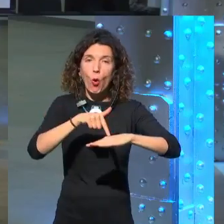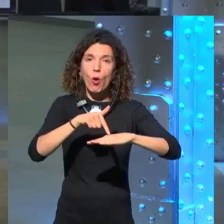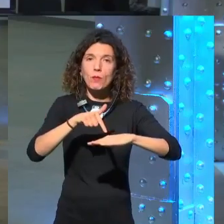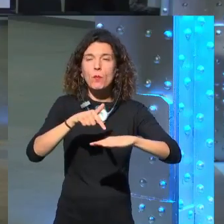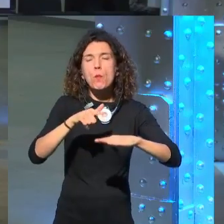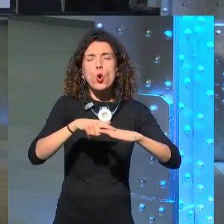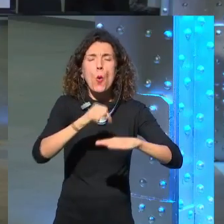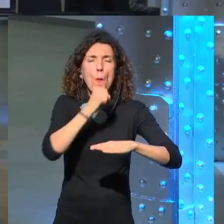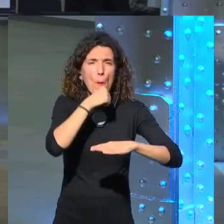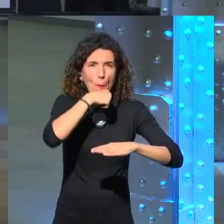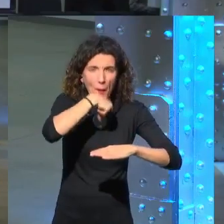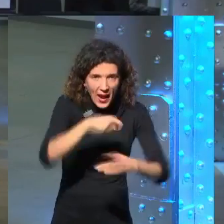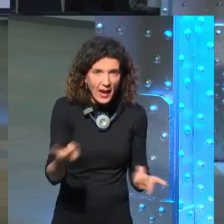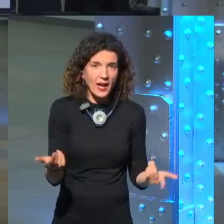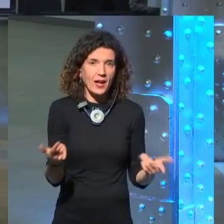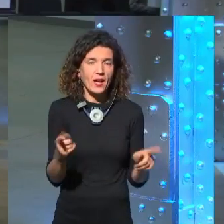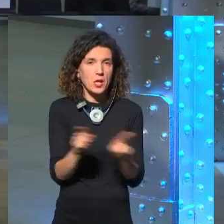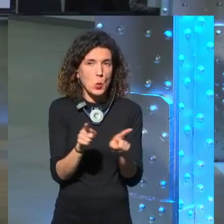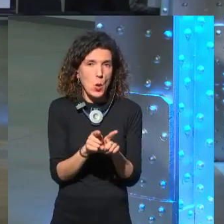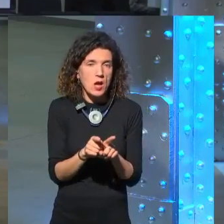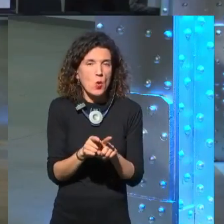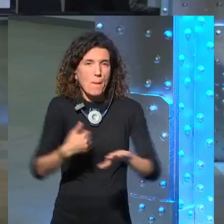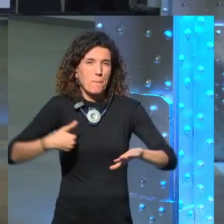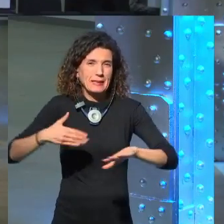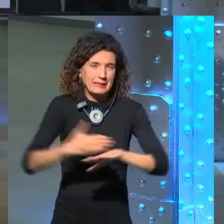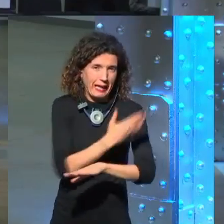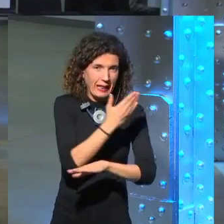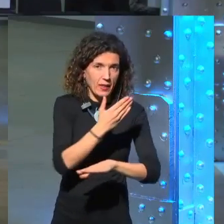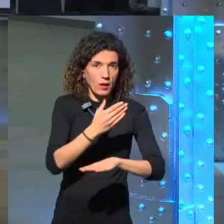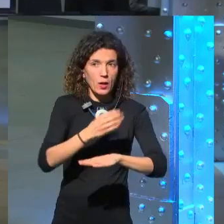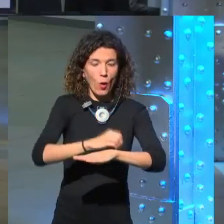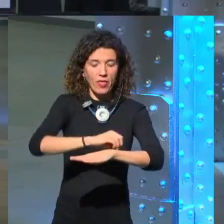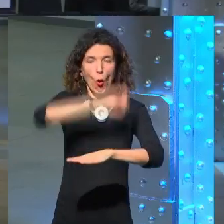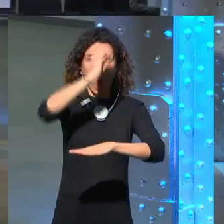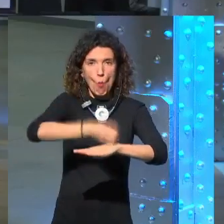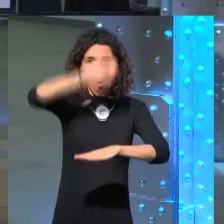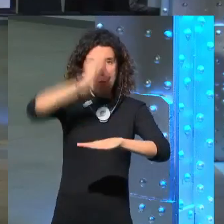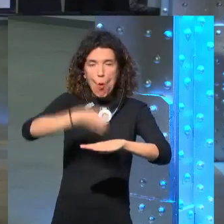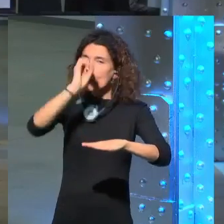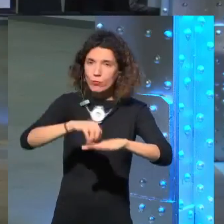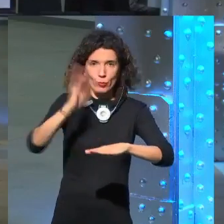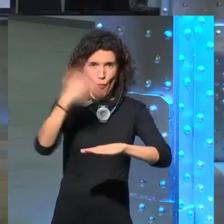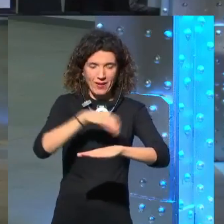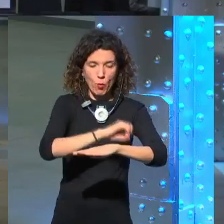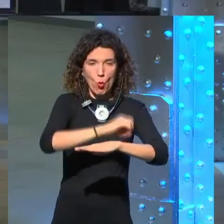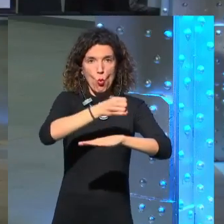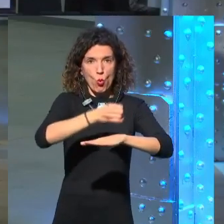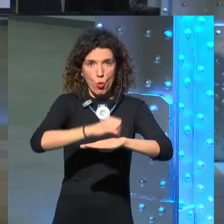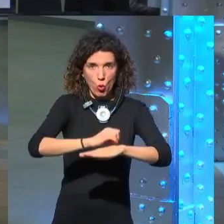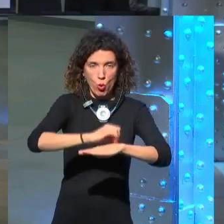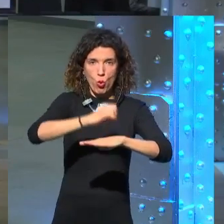heels, they're a bit soggy, and somehow the thing doesn't bounce too much. And actually, if you take one thing away from this